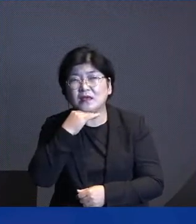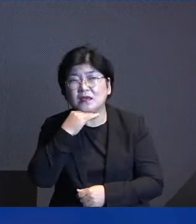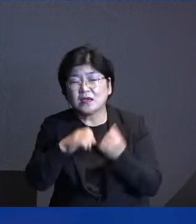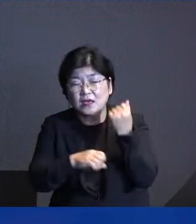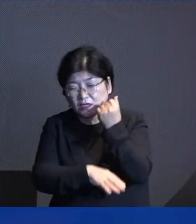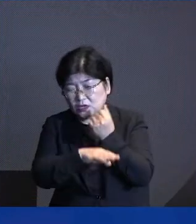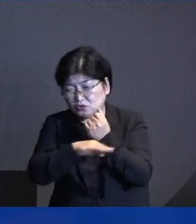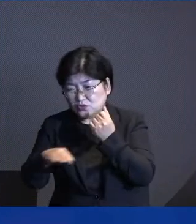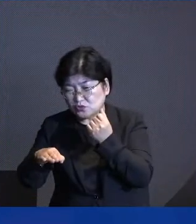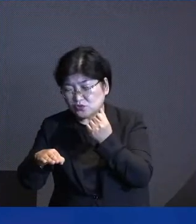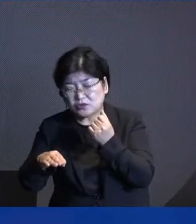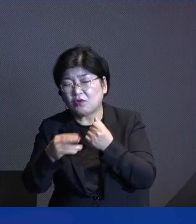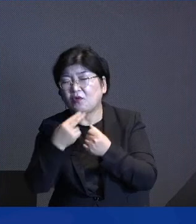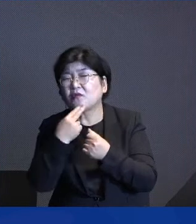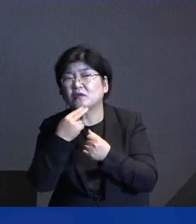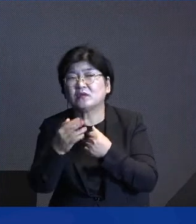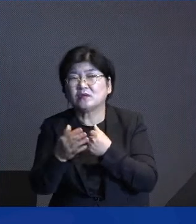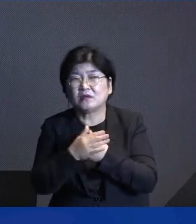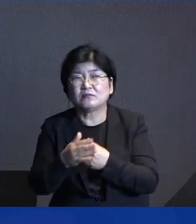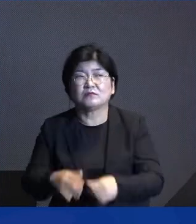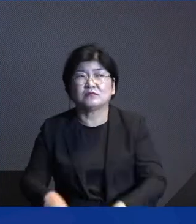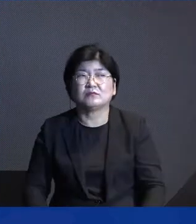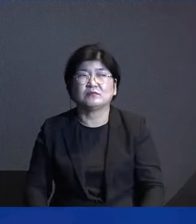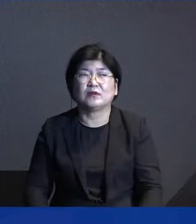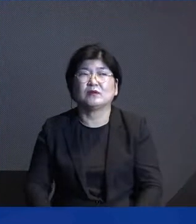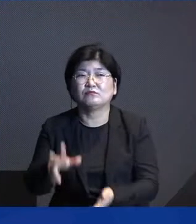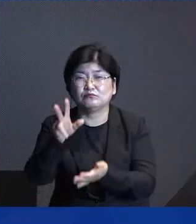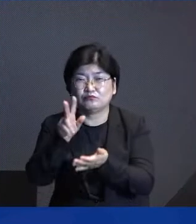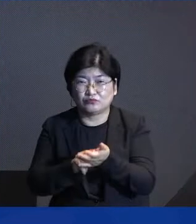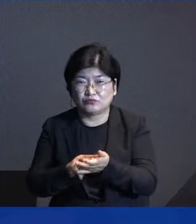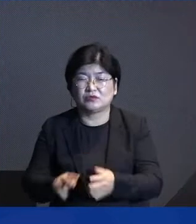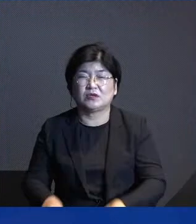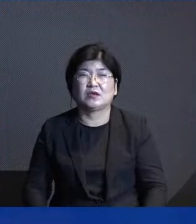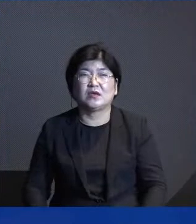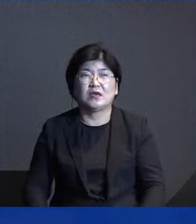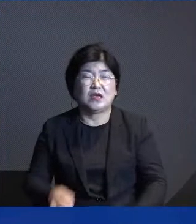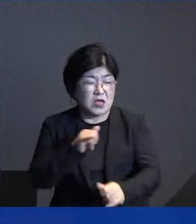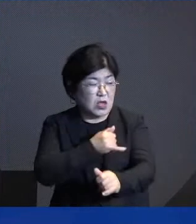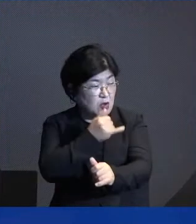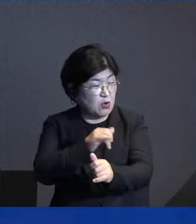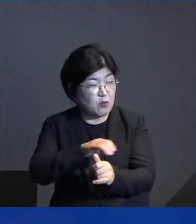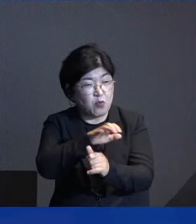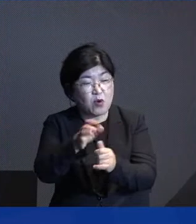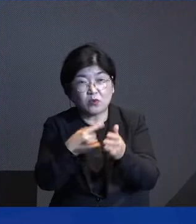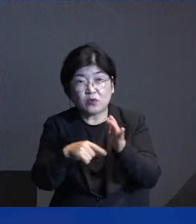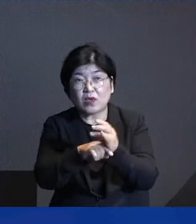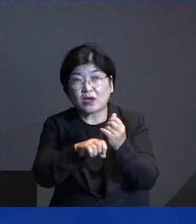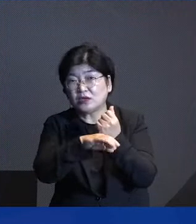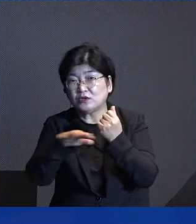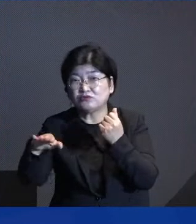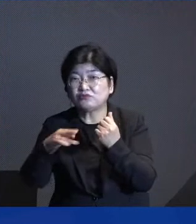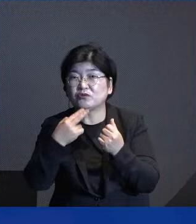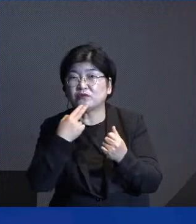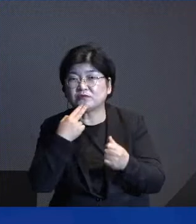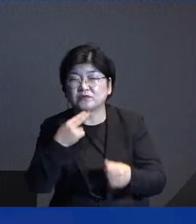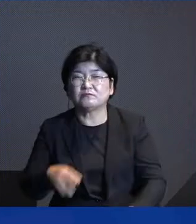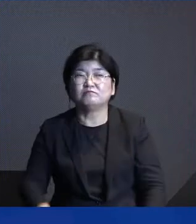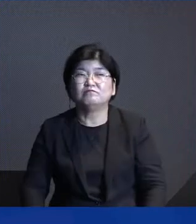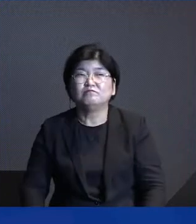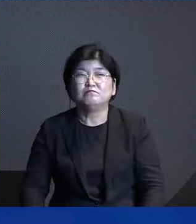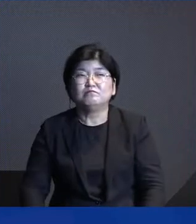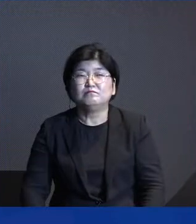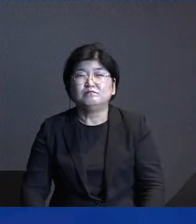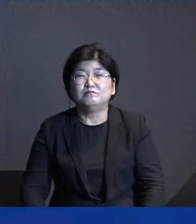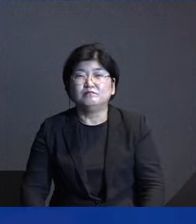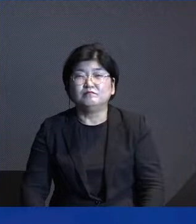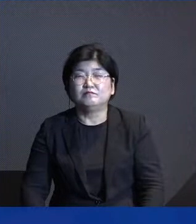refer to protect these rights. This was released by World Health Organization fairly recently,